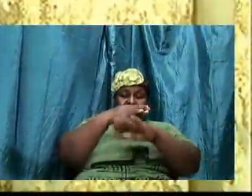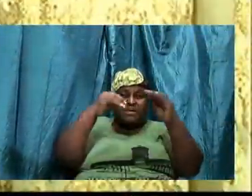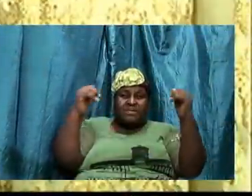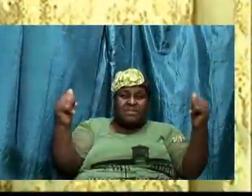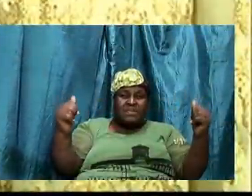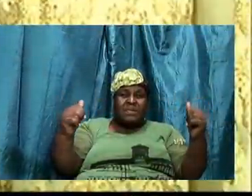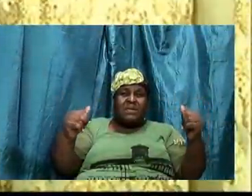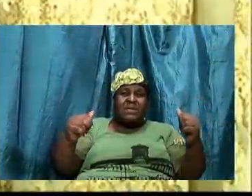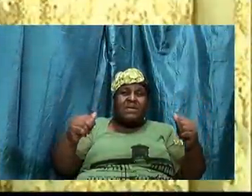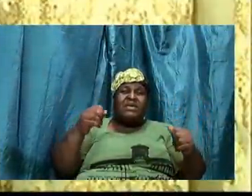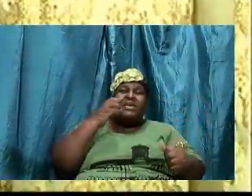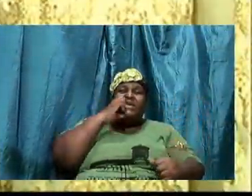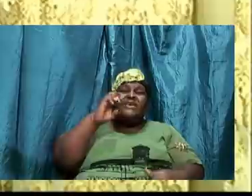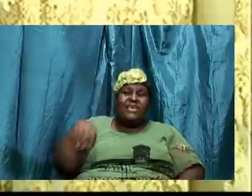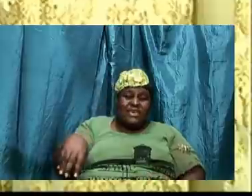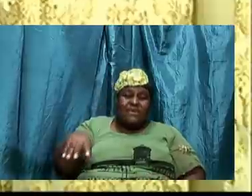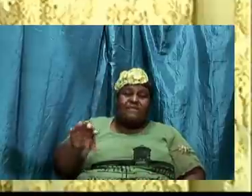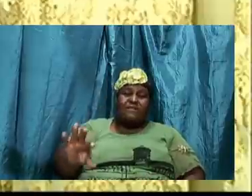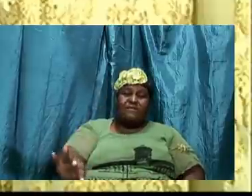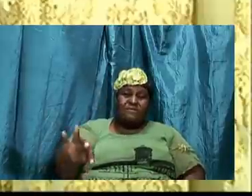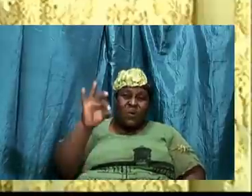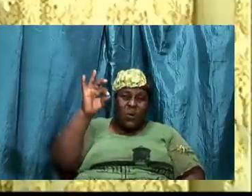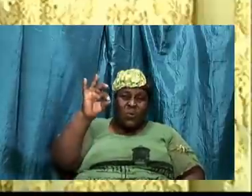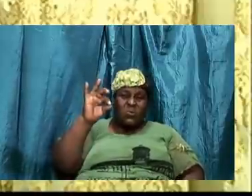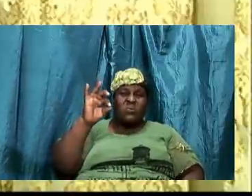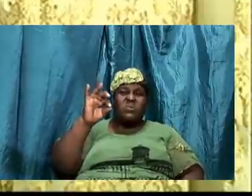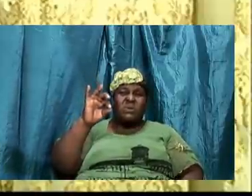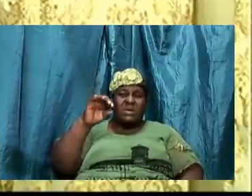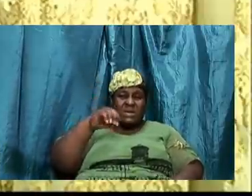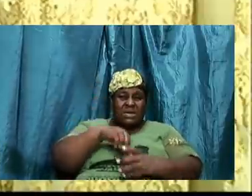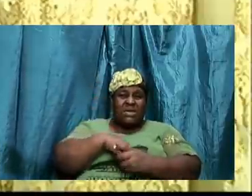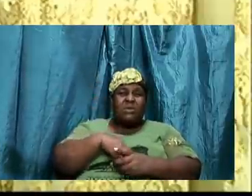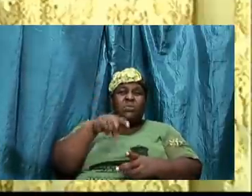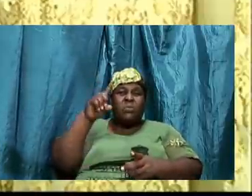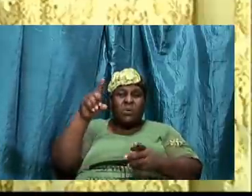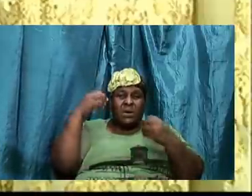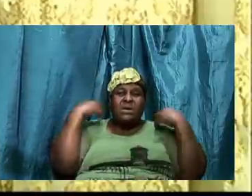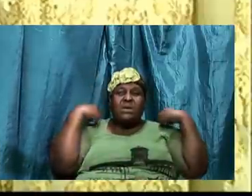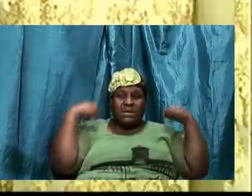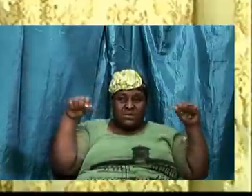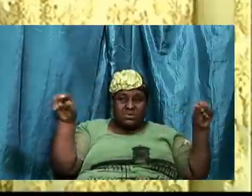evil was found in one.